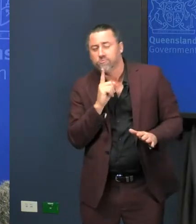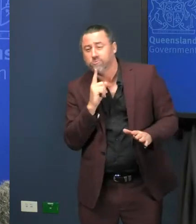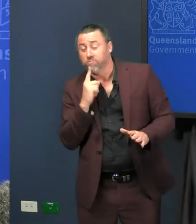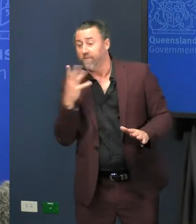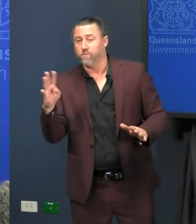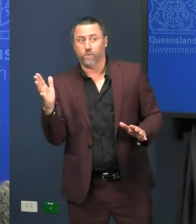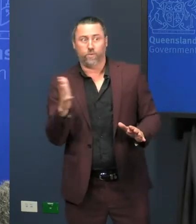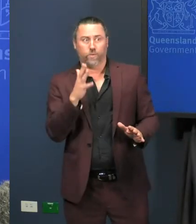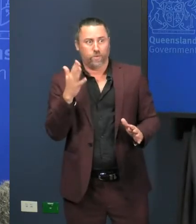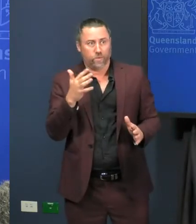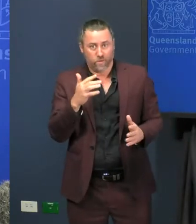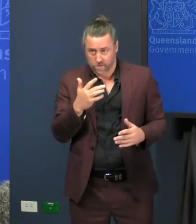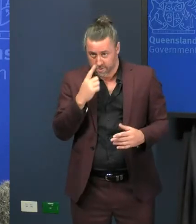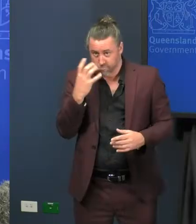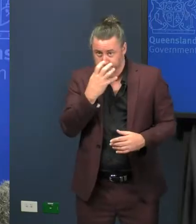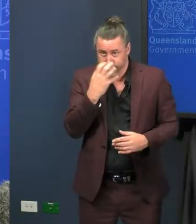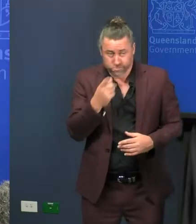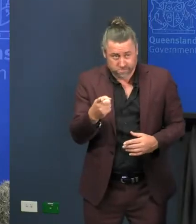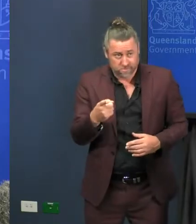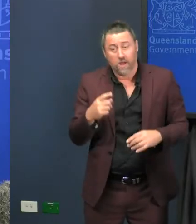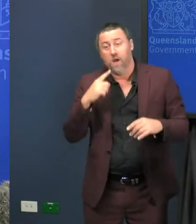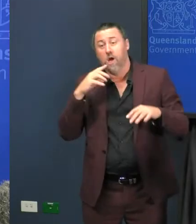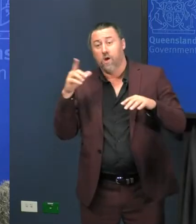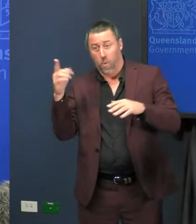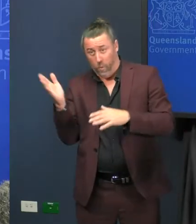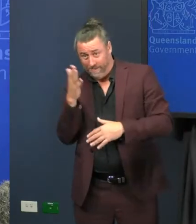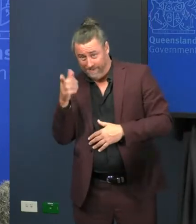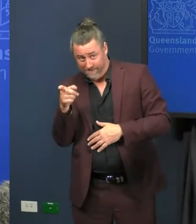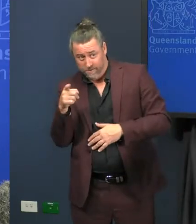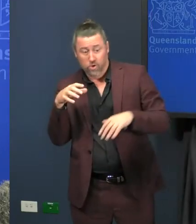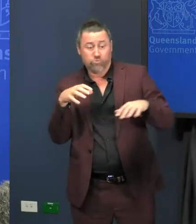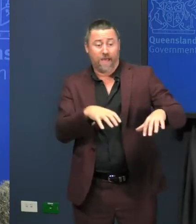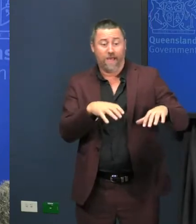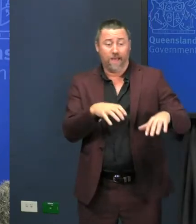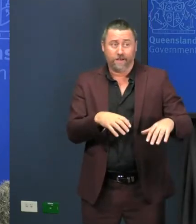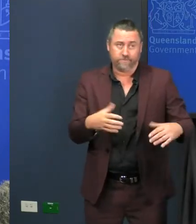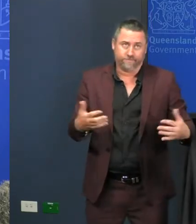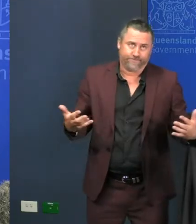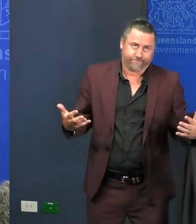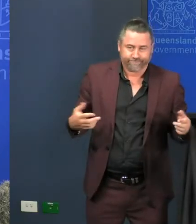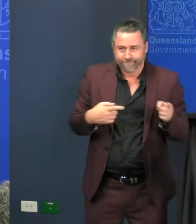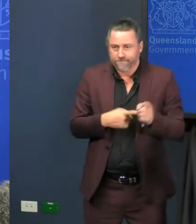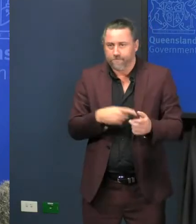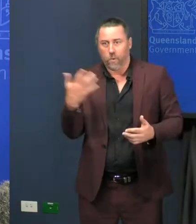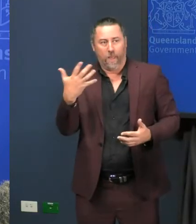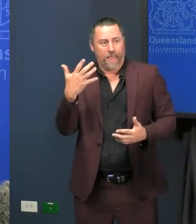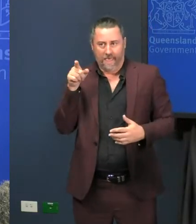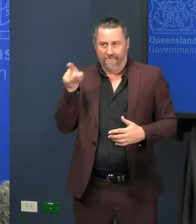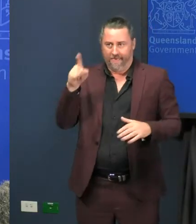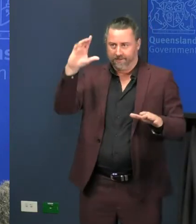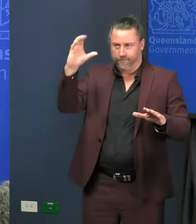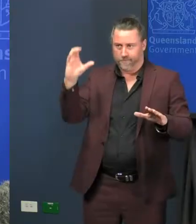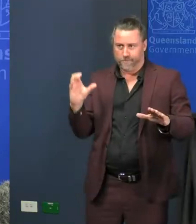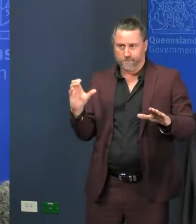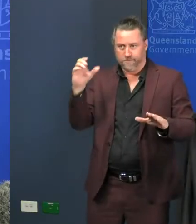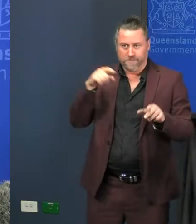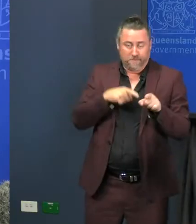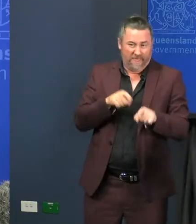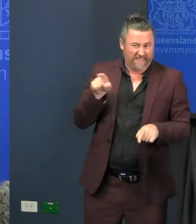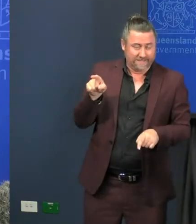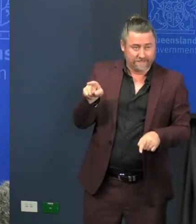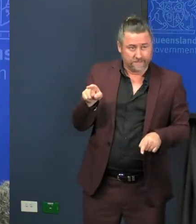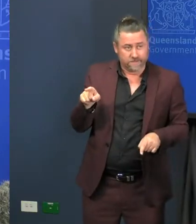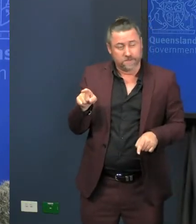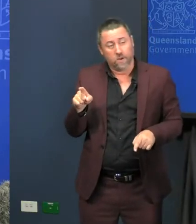we're modelling at the moment. And in terms of rainfall, that's even more variable depending on where the system moves. And again, the